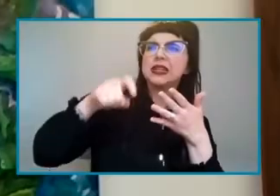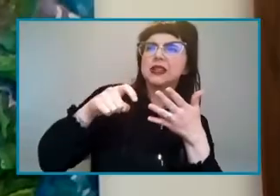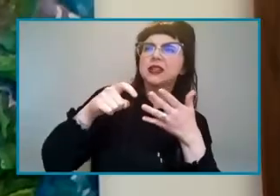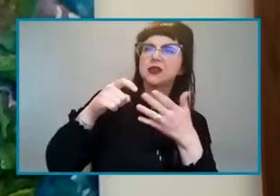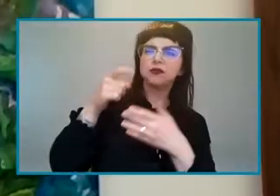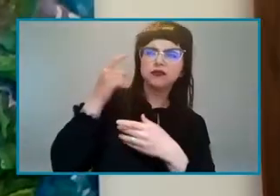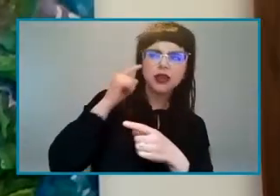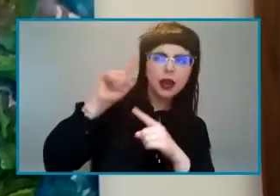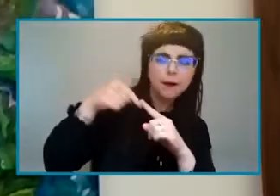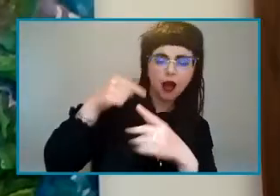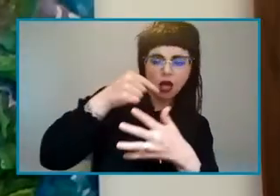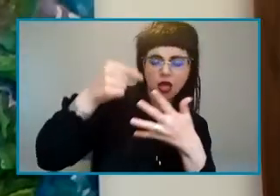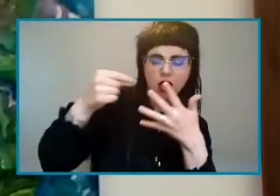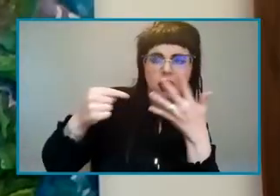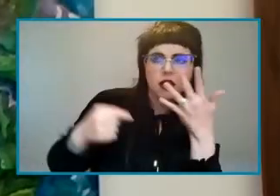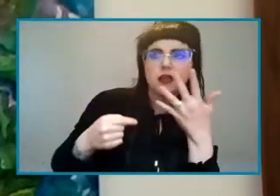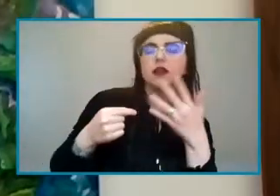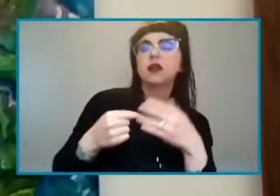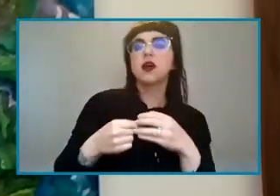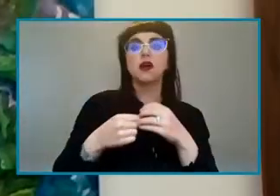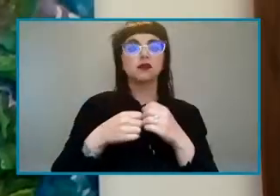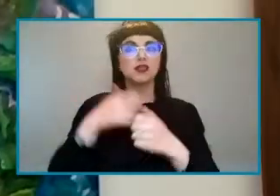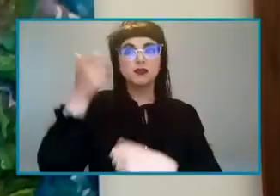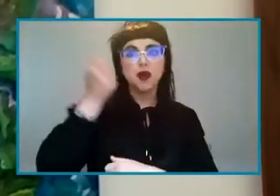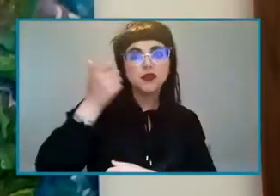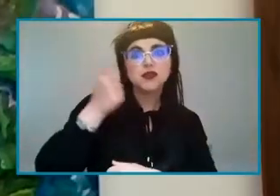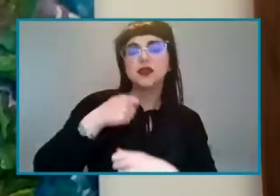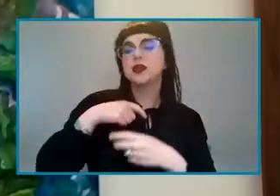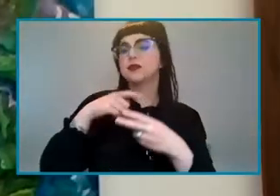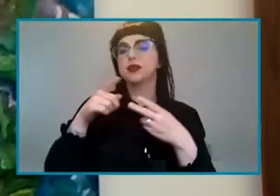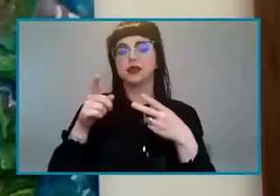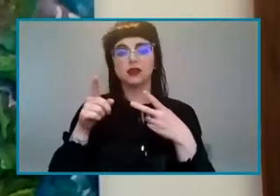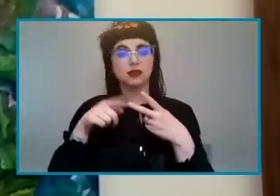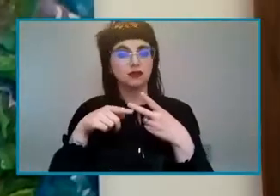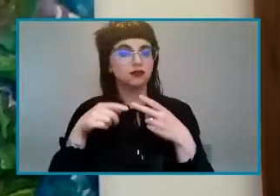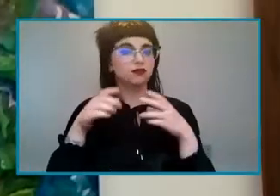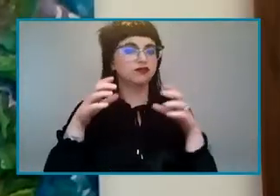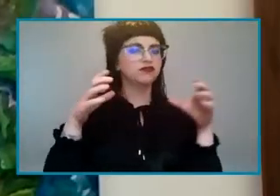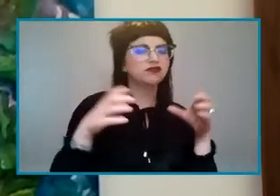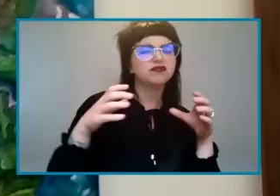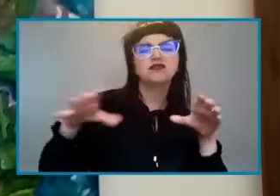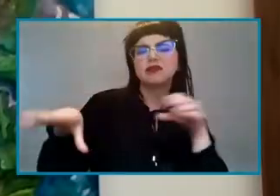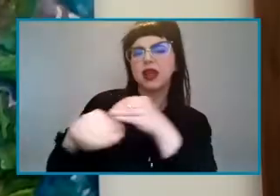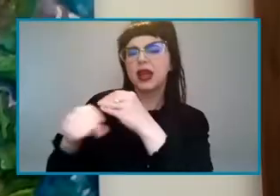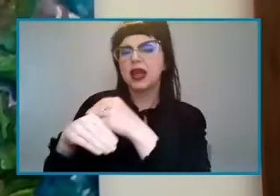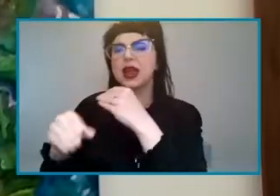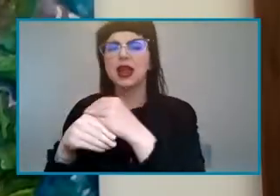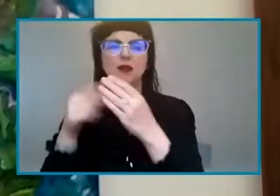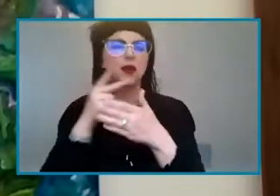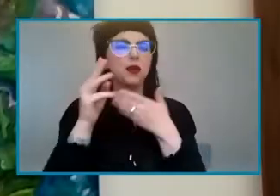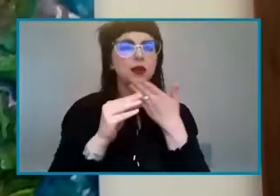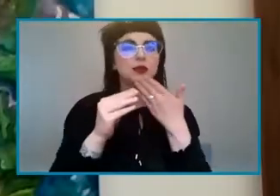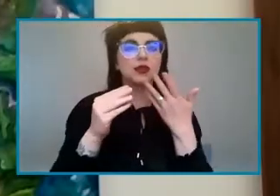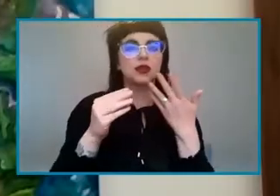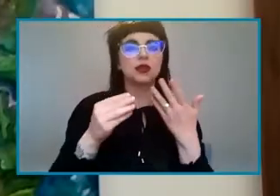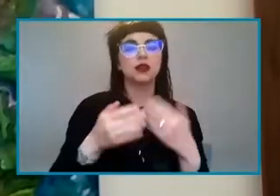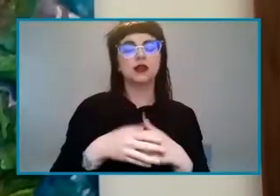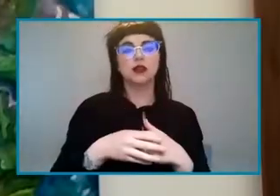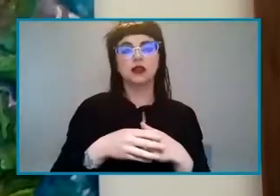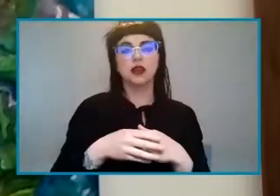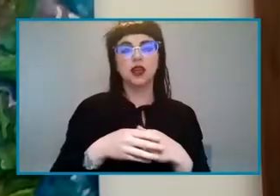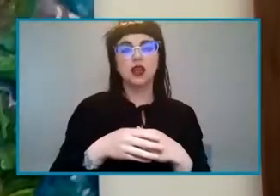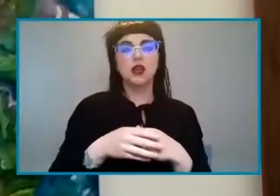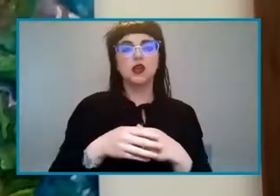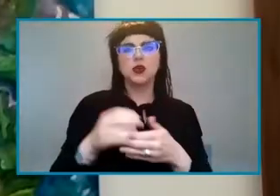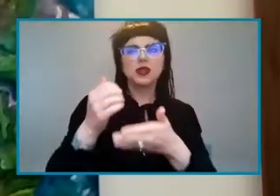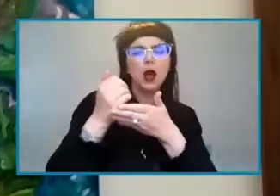different programming. It's helping guide, right? Not thinking about all the ancillary pieces, but truly what is working and what's